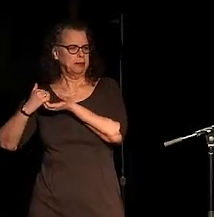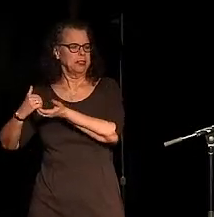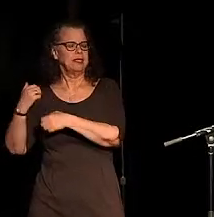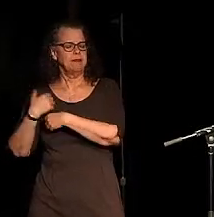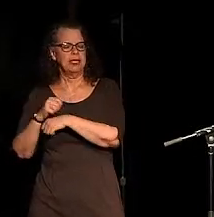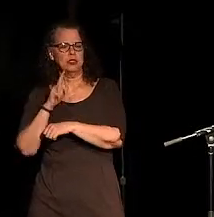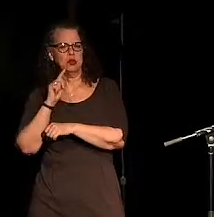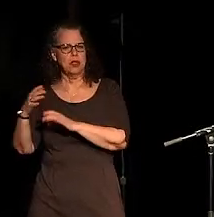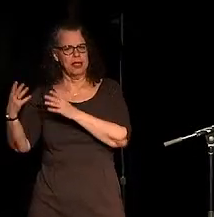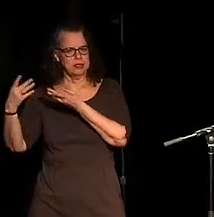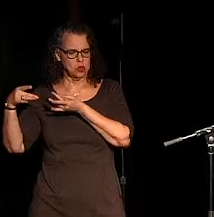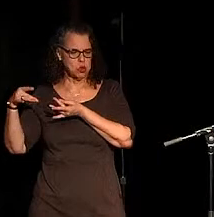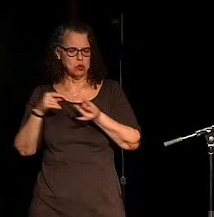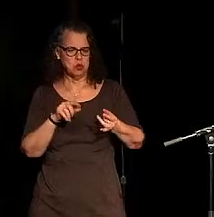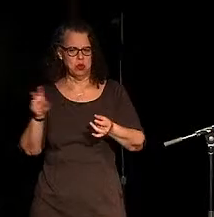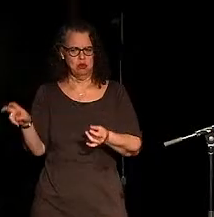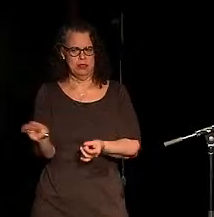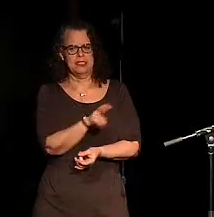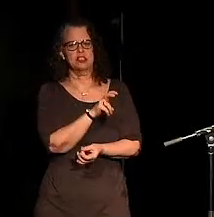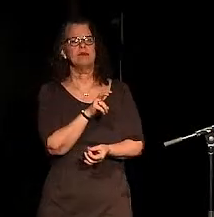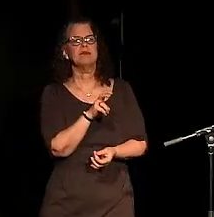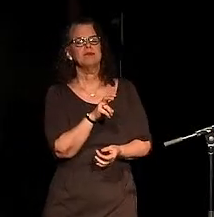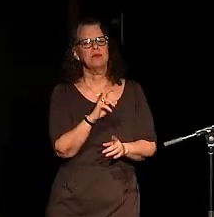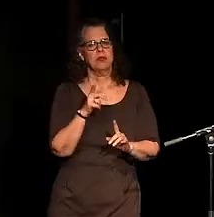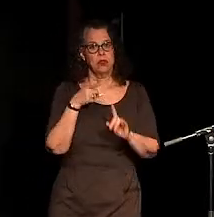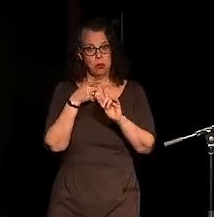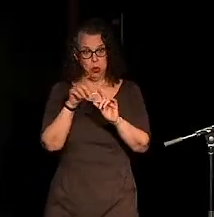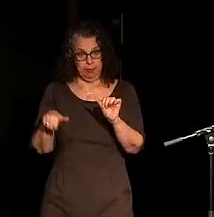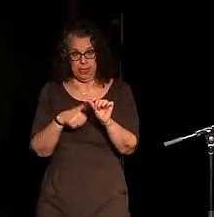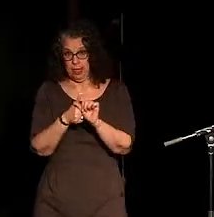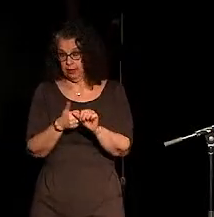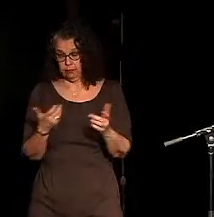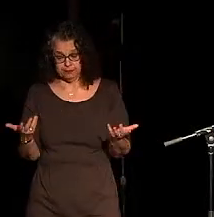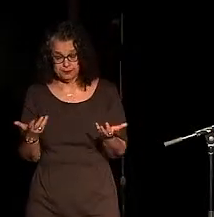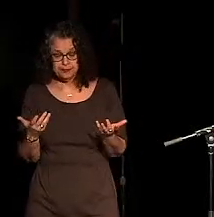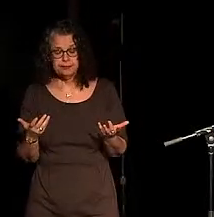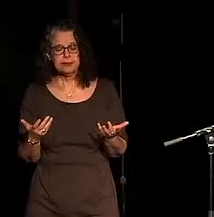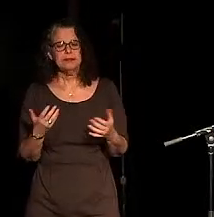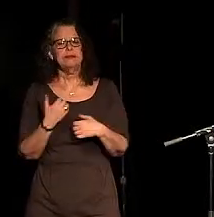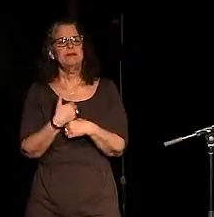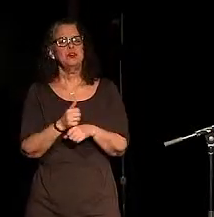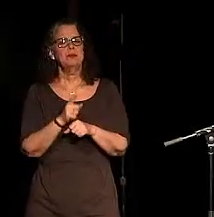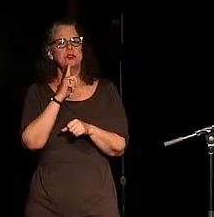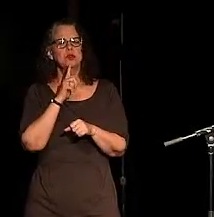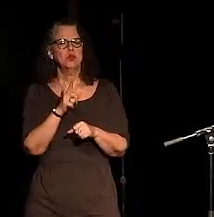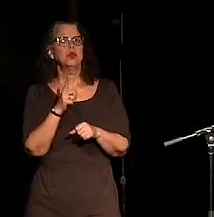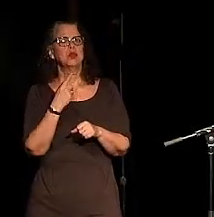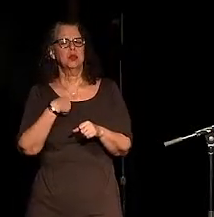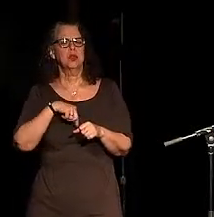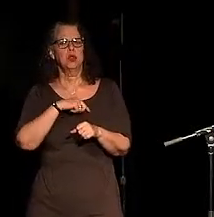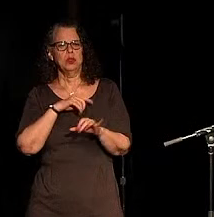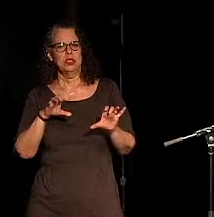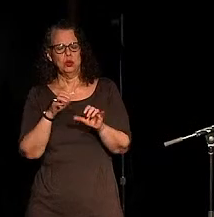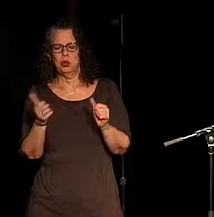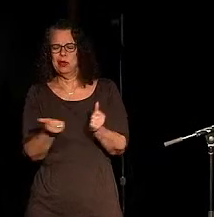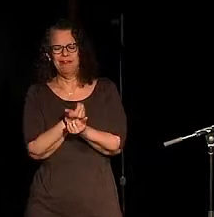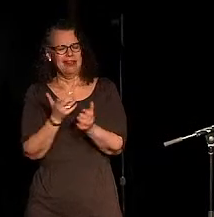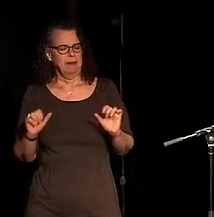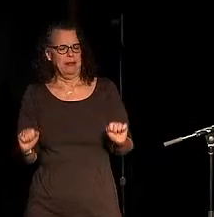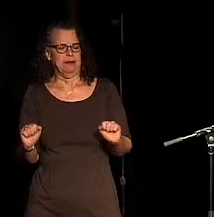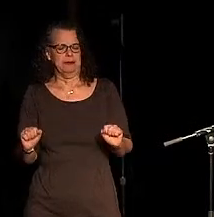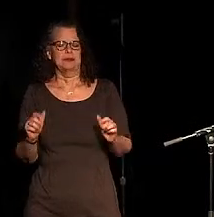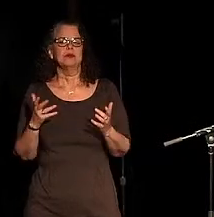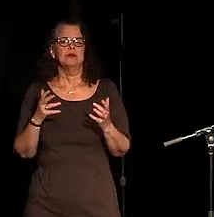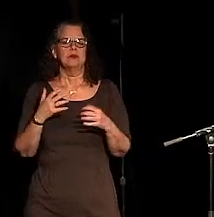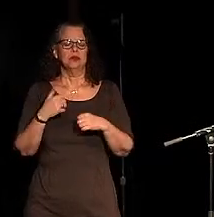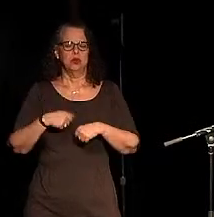goes smoothly. The purpose behind that is to ensure that we do everything that we can to avoid